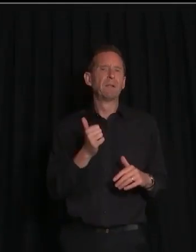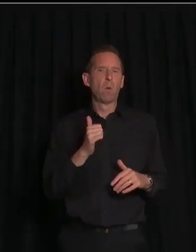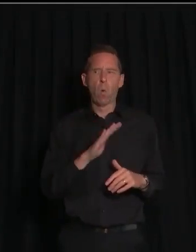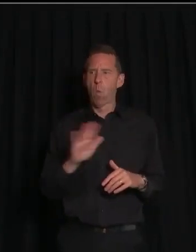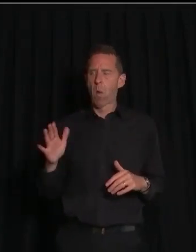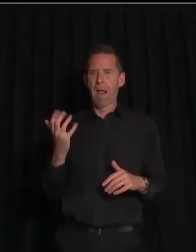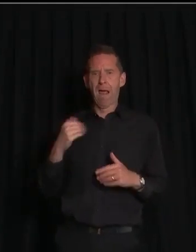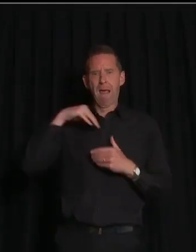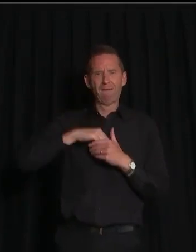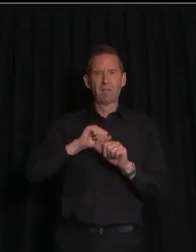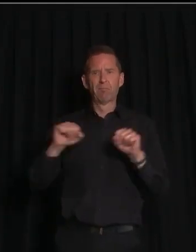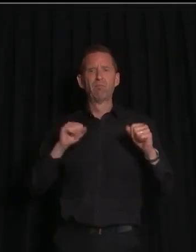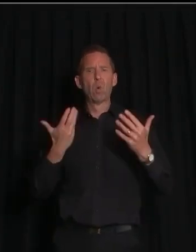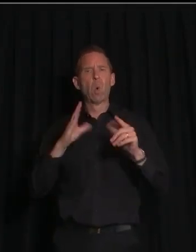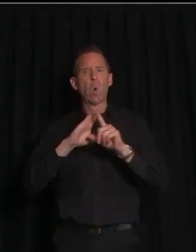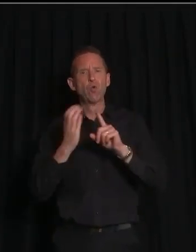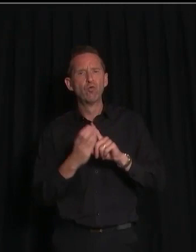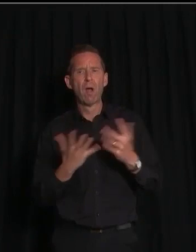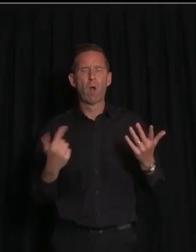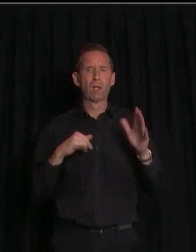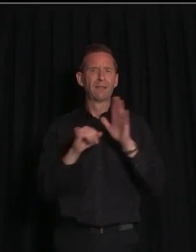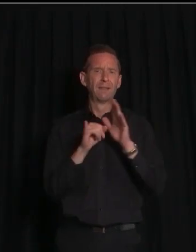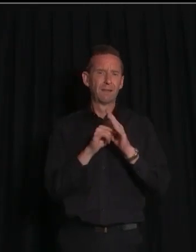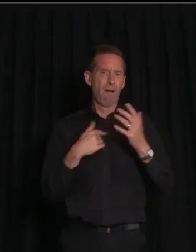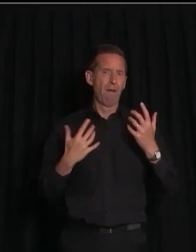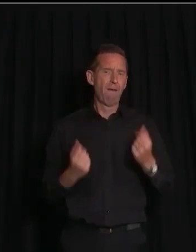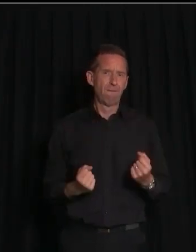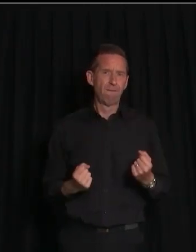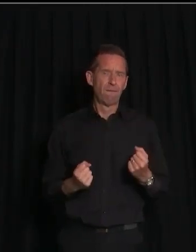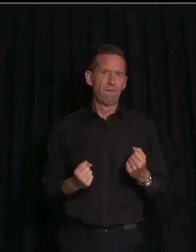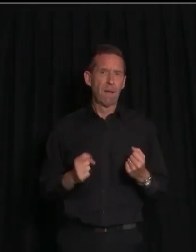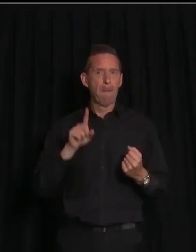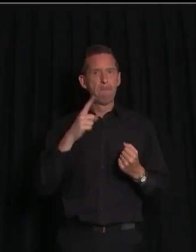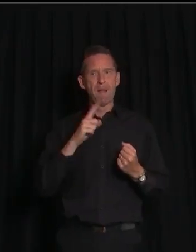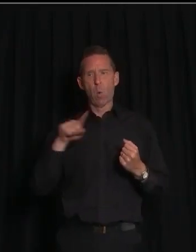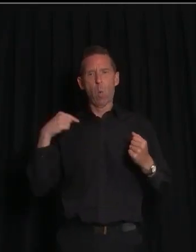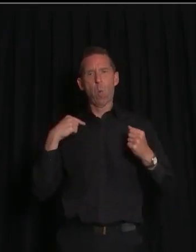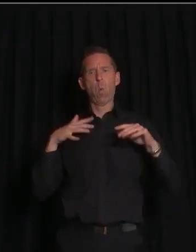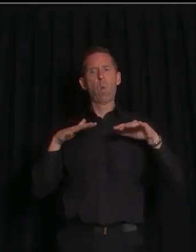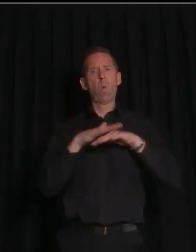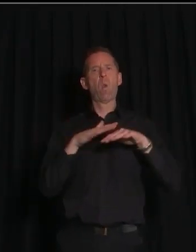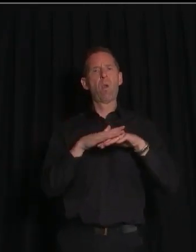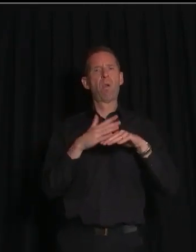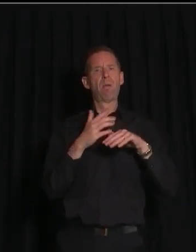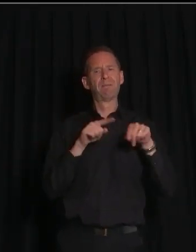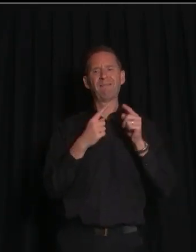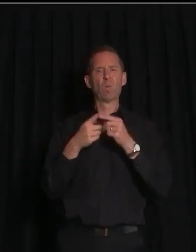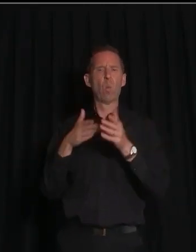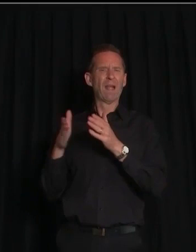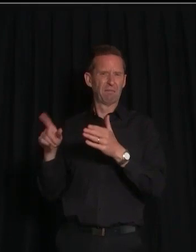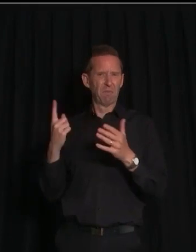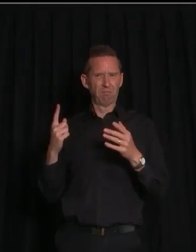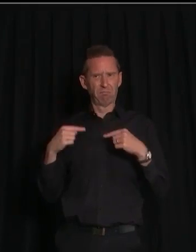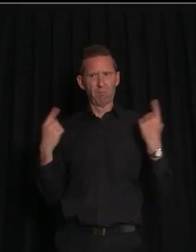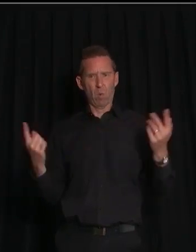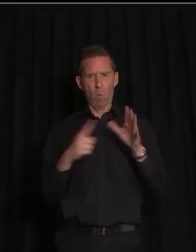our own cultures and our identities, but we all intersect as people that